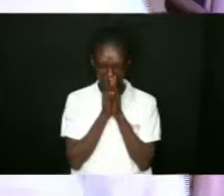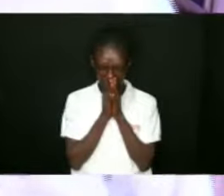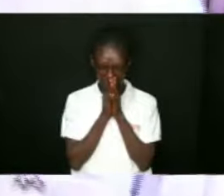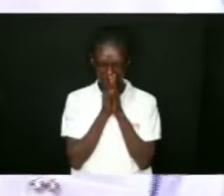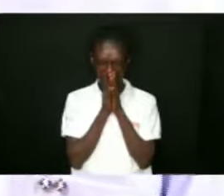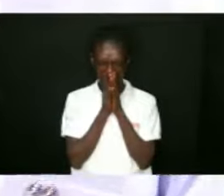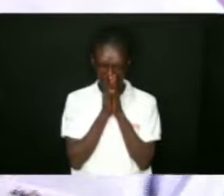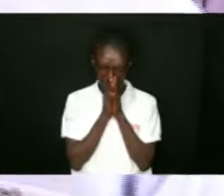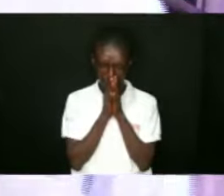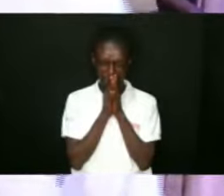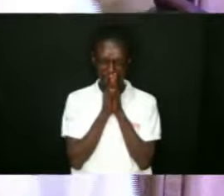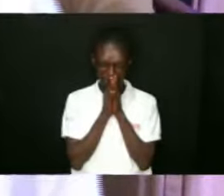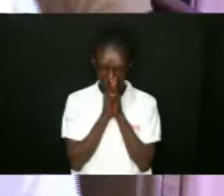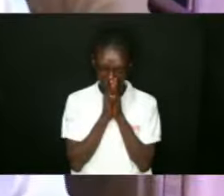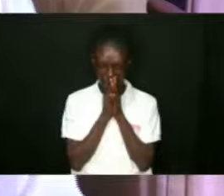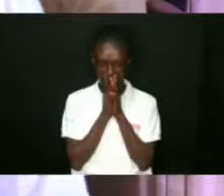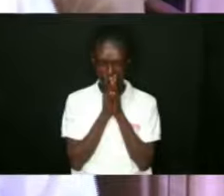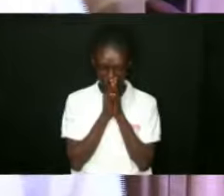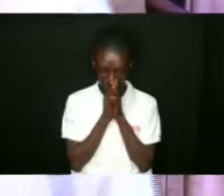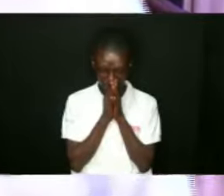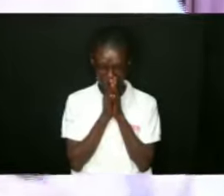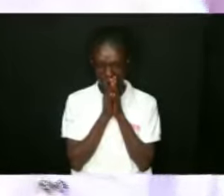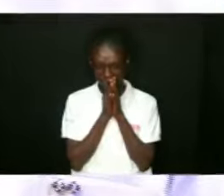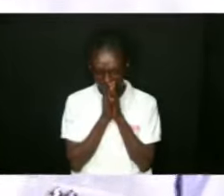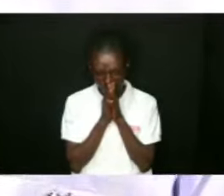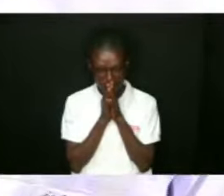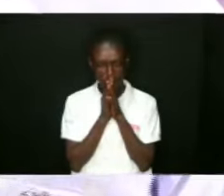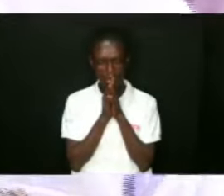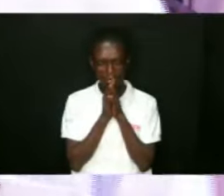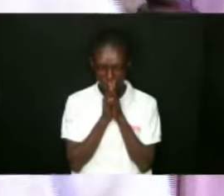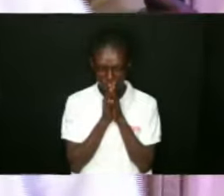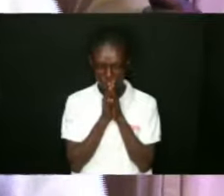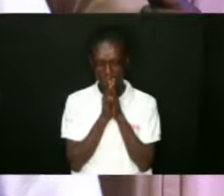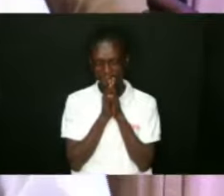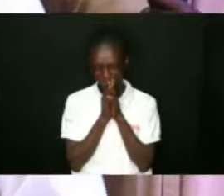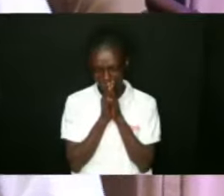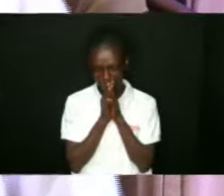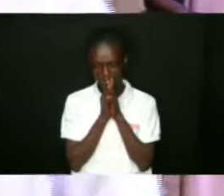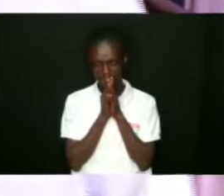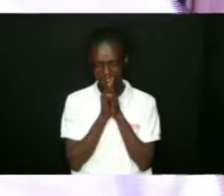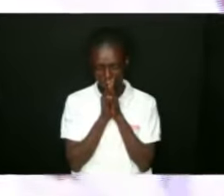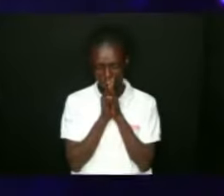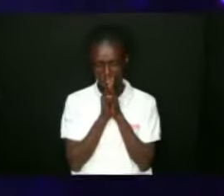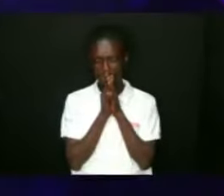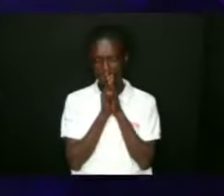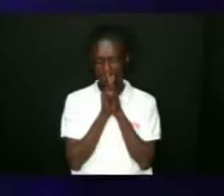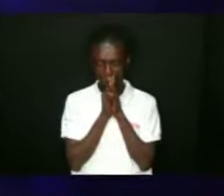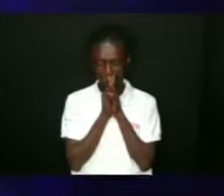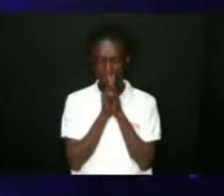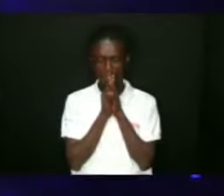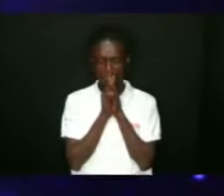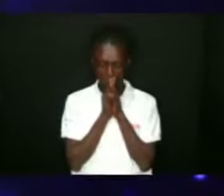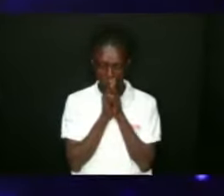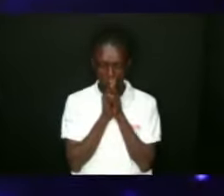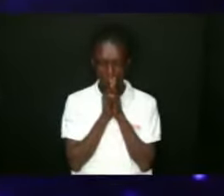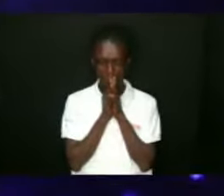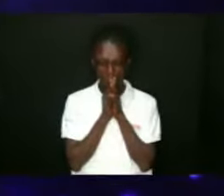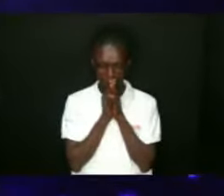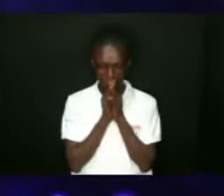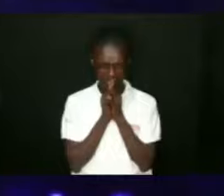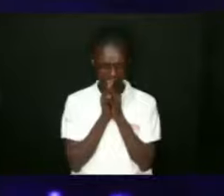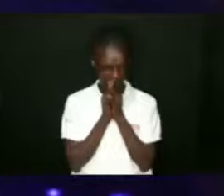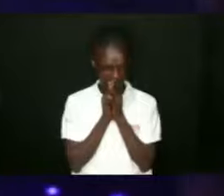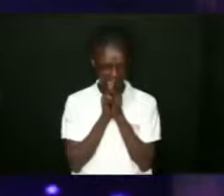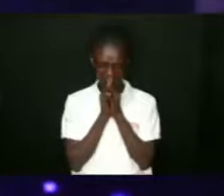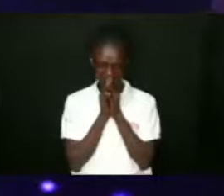you. That grace is already in Christ Jesus. The Holy Ghost is in us, Lord. We are able to stand for you. We